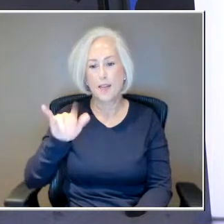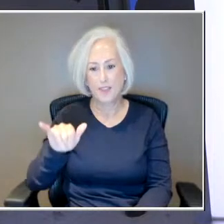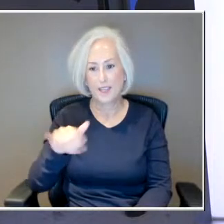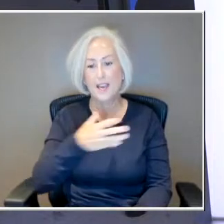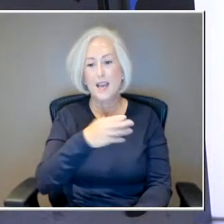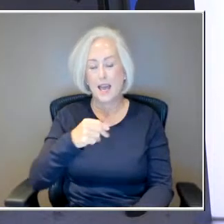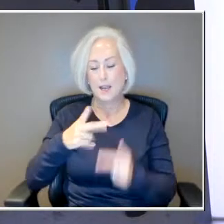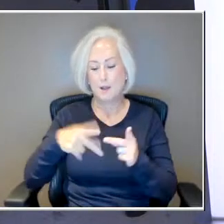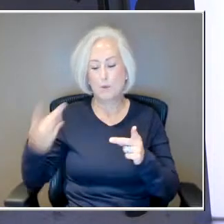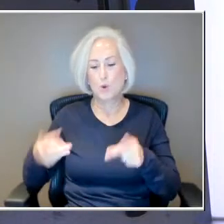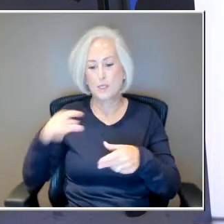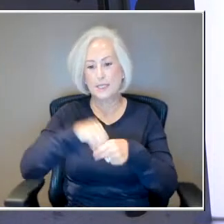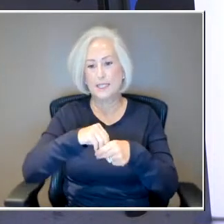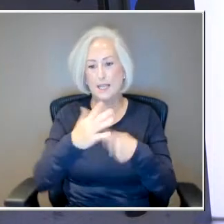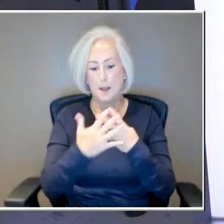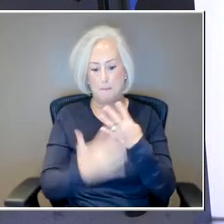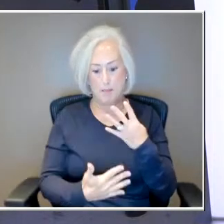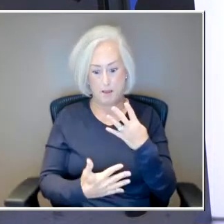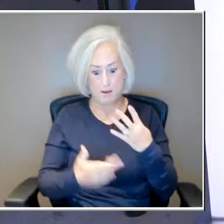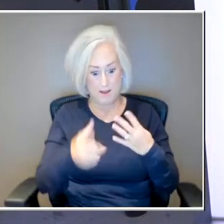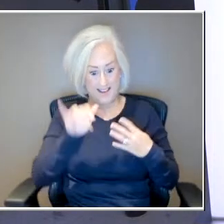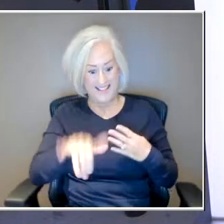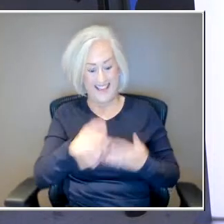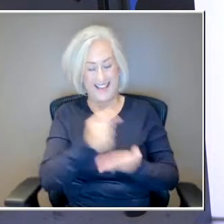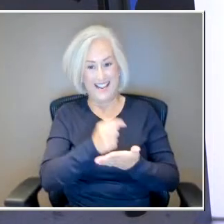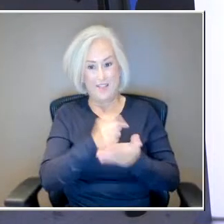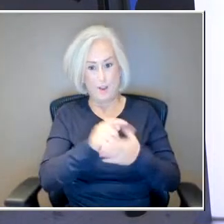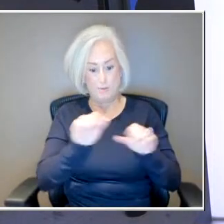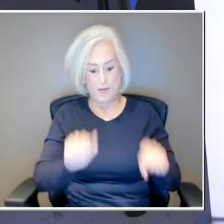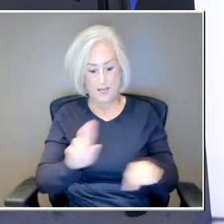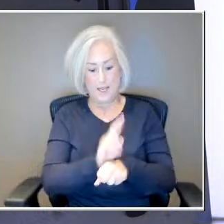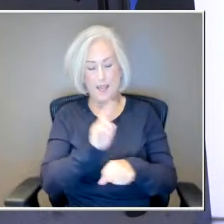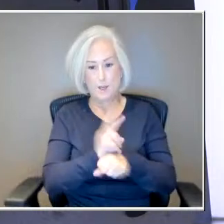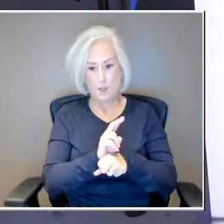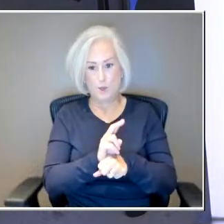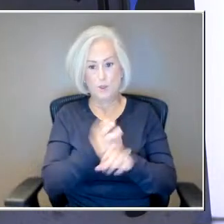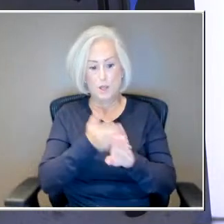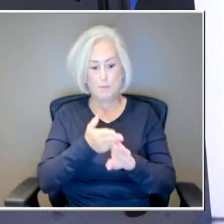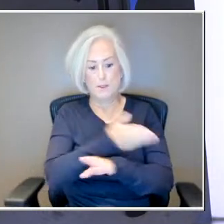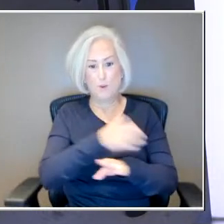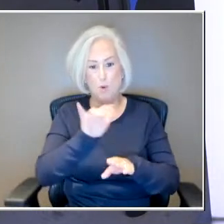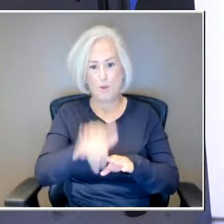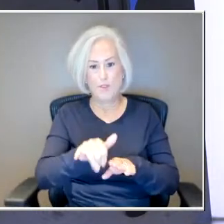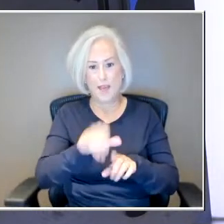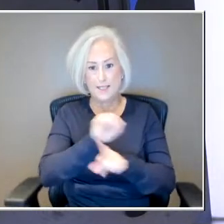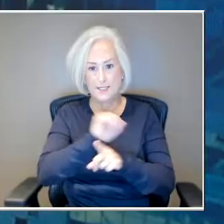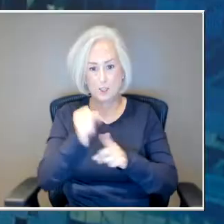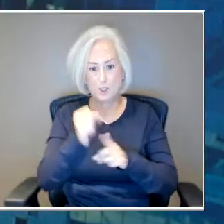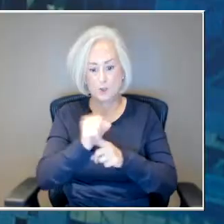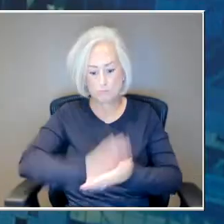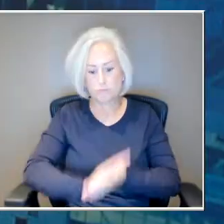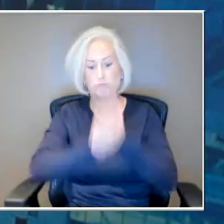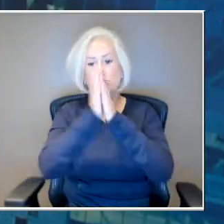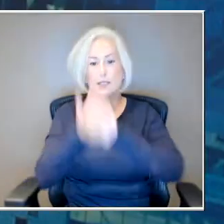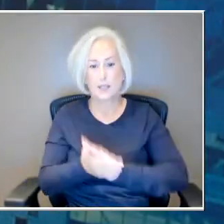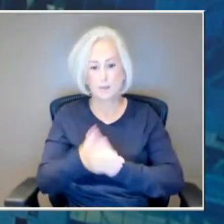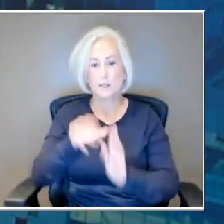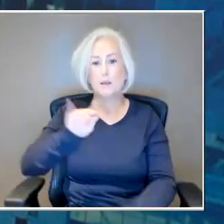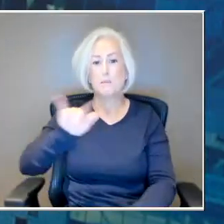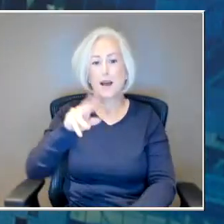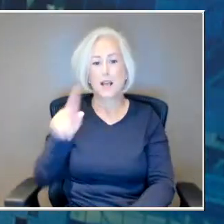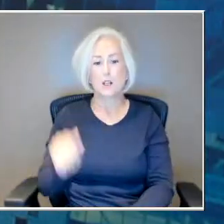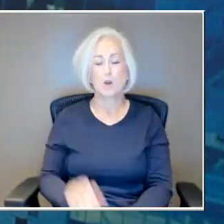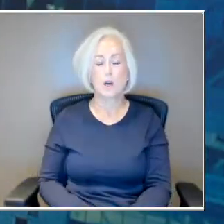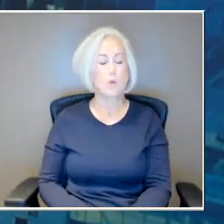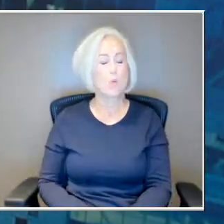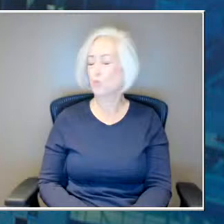blood. She wants to know, can this therapy be used before the condition turns into myeloma? Well, I don't advise that, and there is a